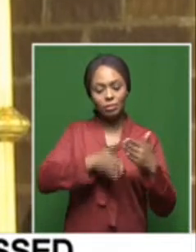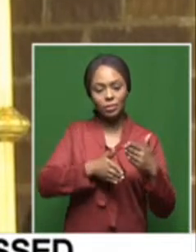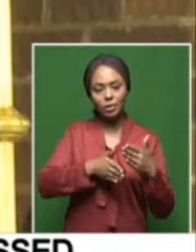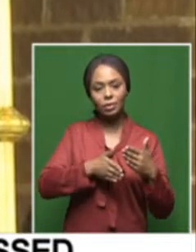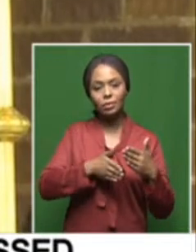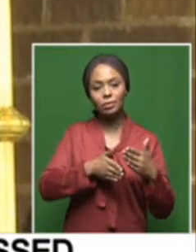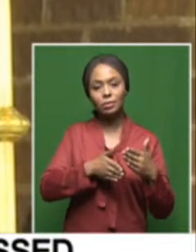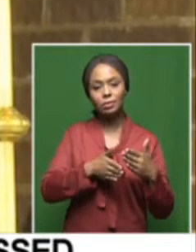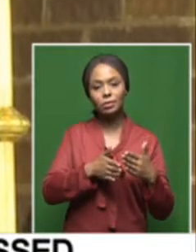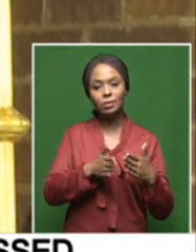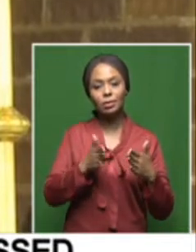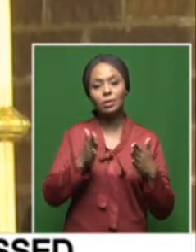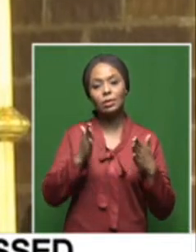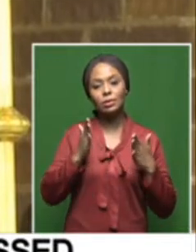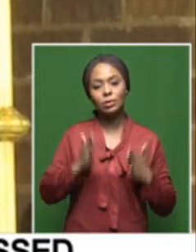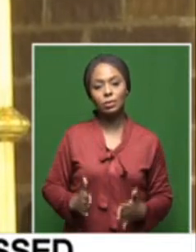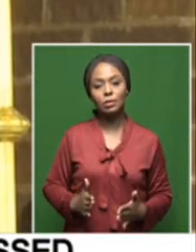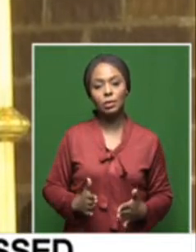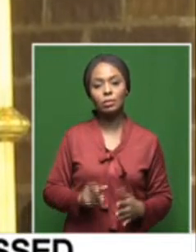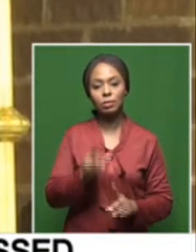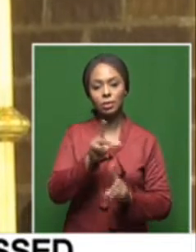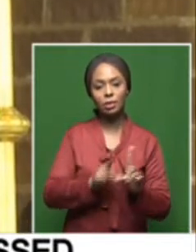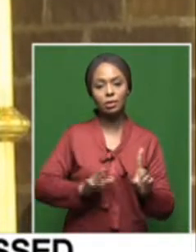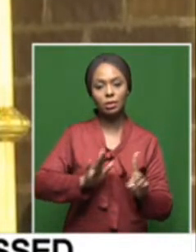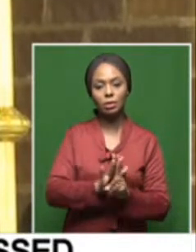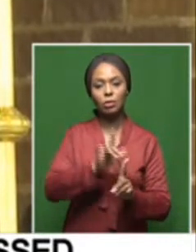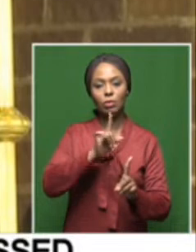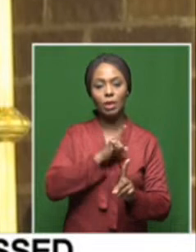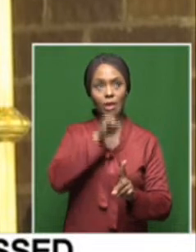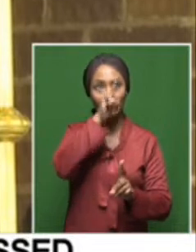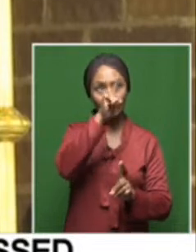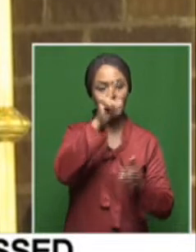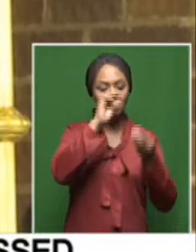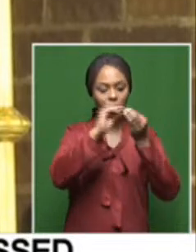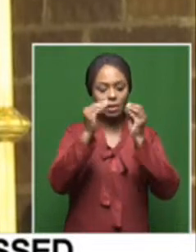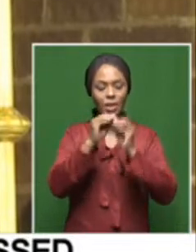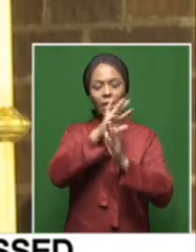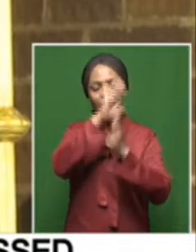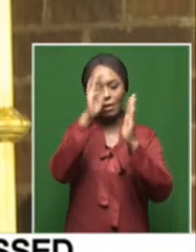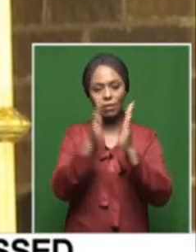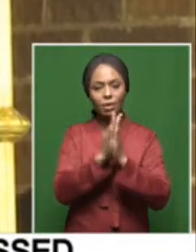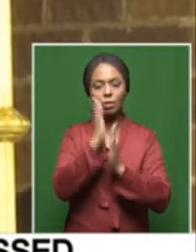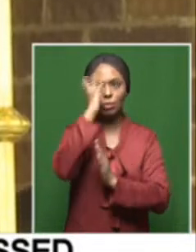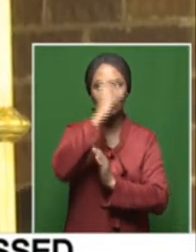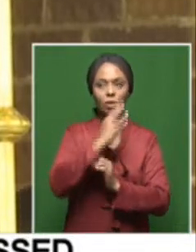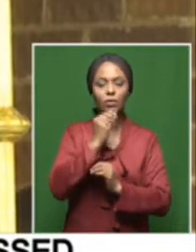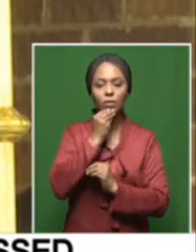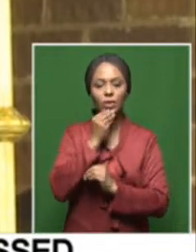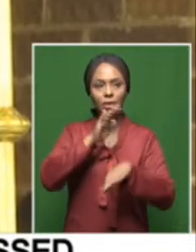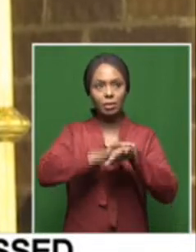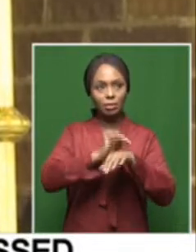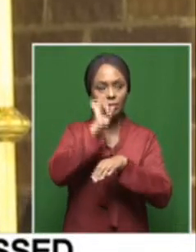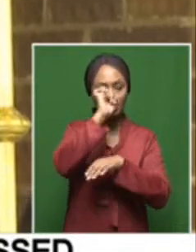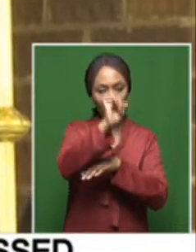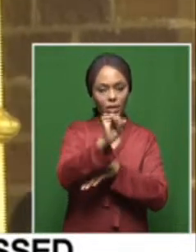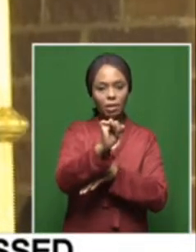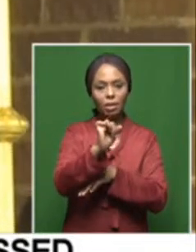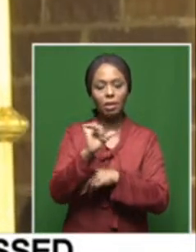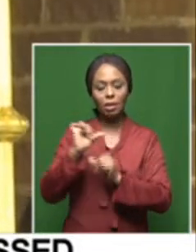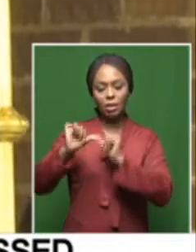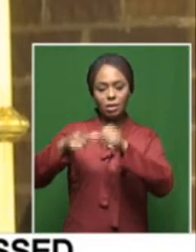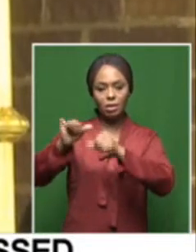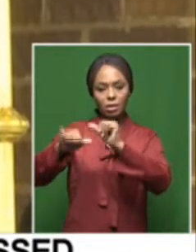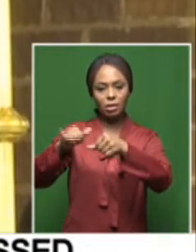race. He has made everything beautiful in its time. He has also set eternity in the human